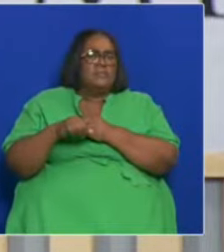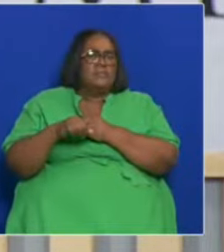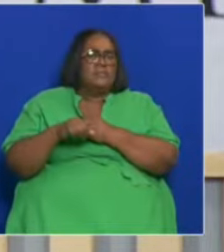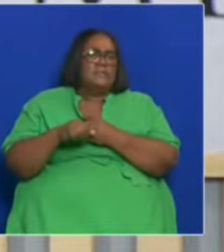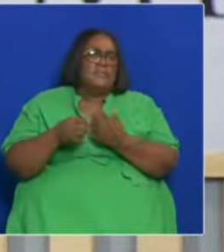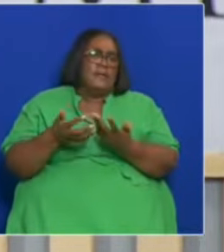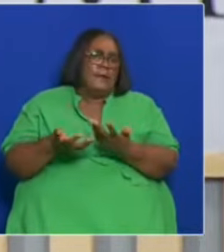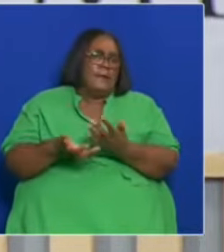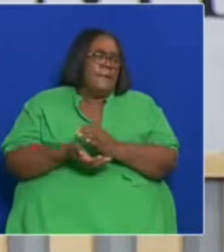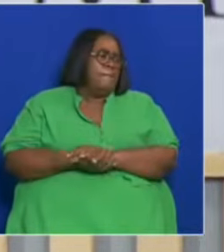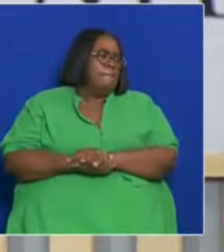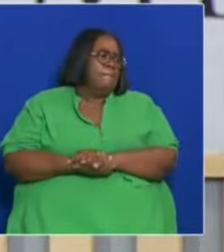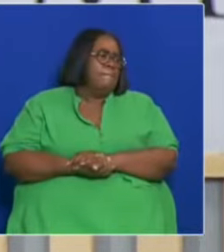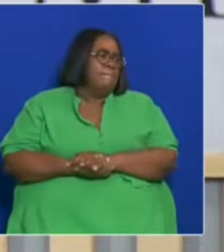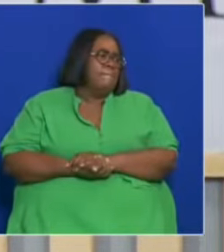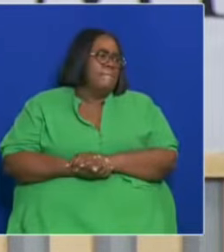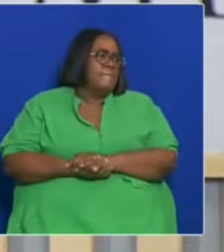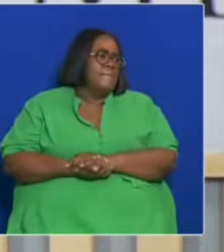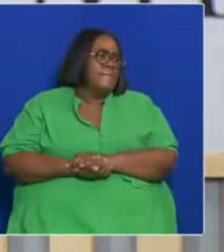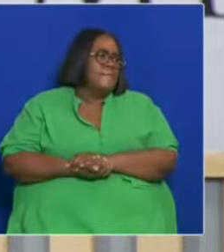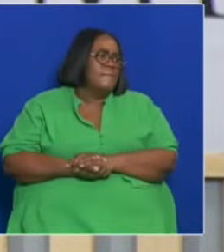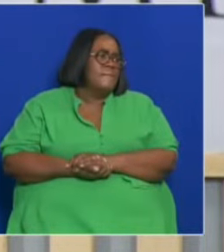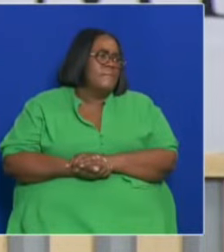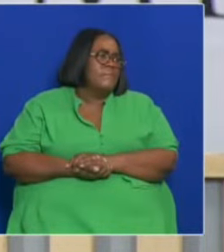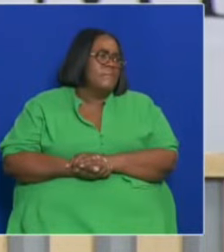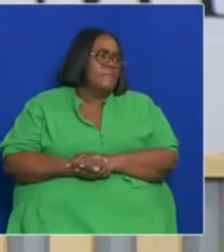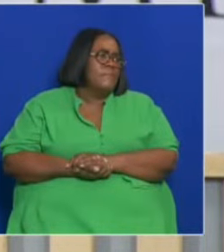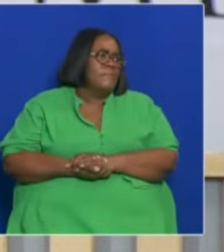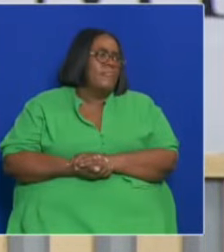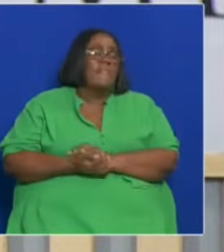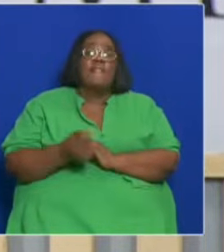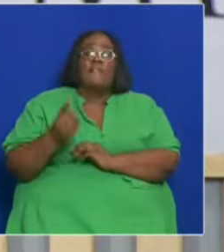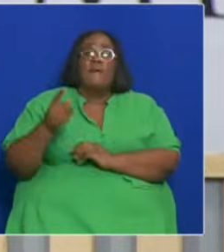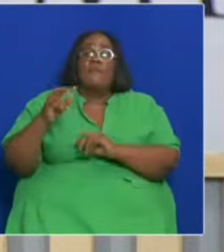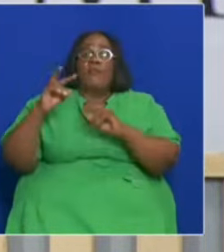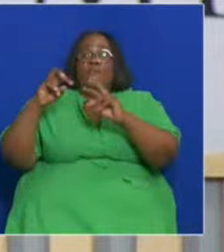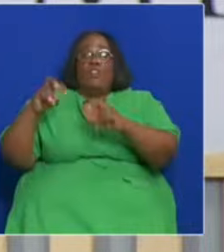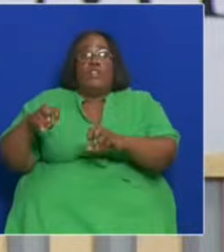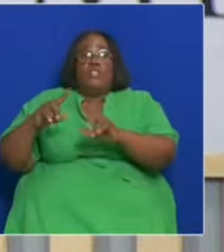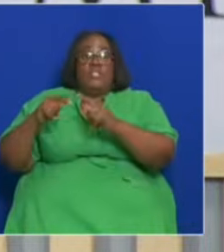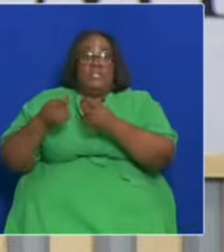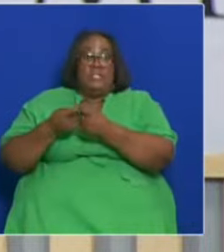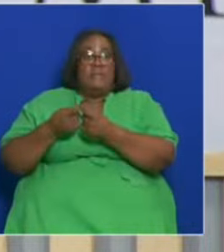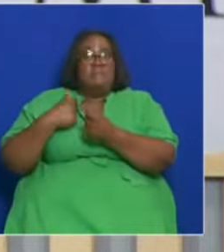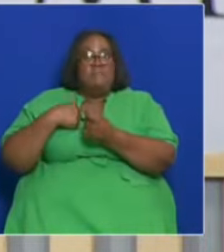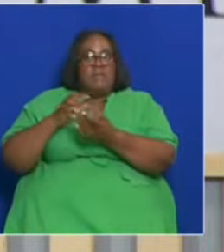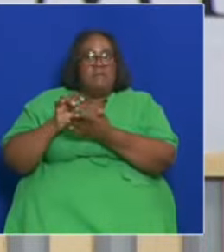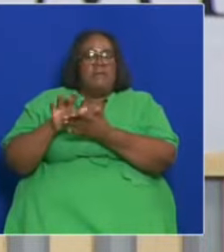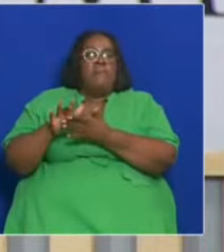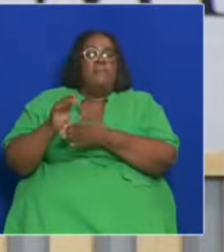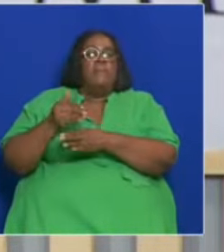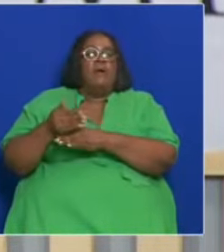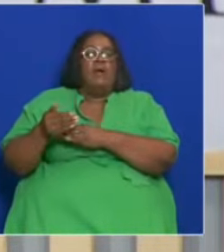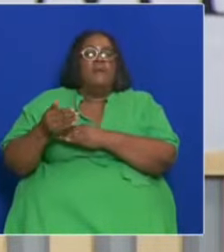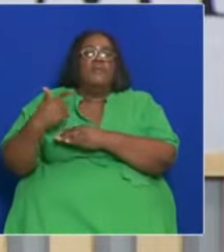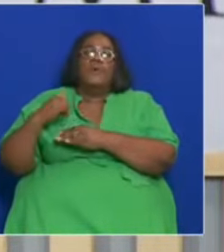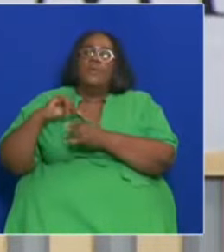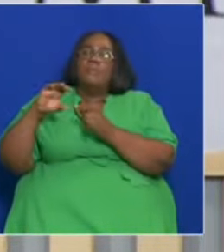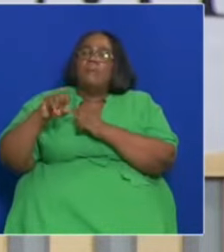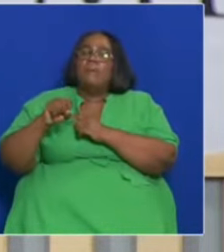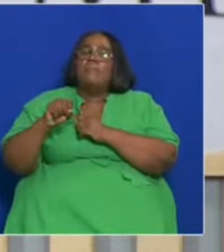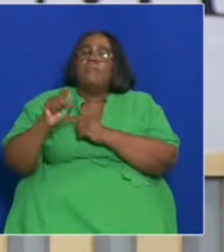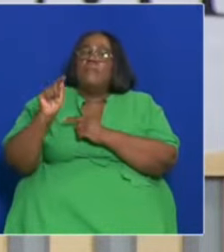I'm the one who removed him from an investigation team after we had found that he was colluding